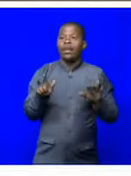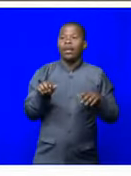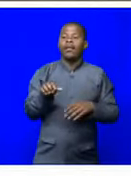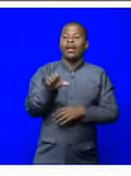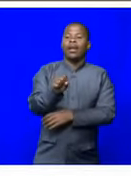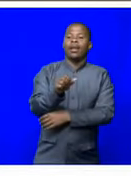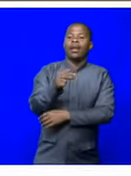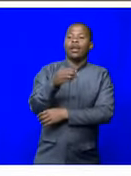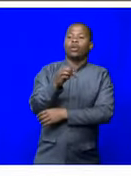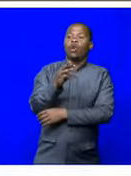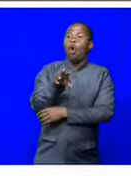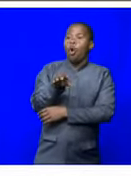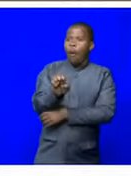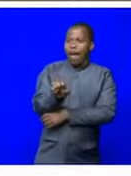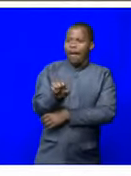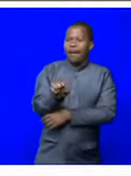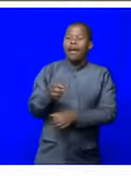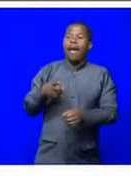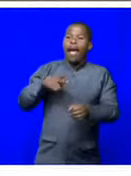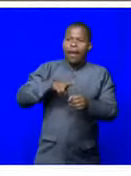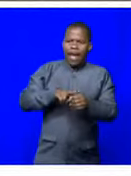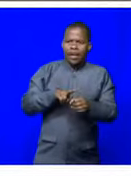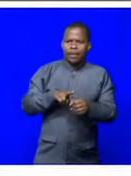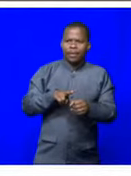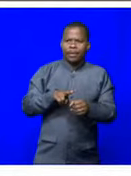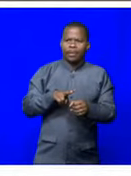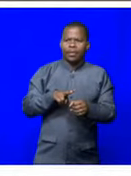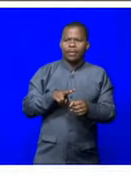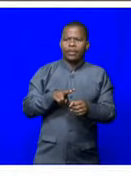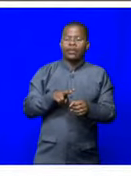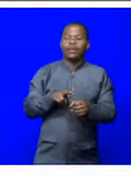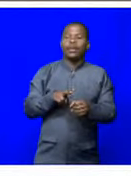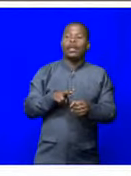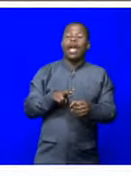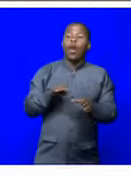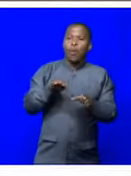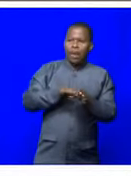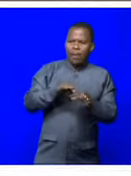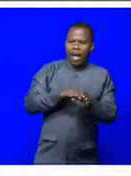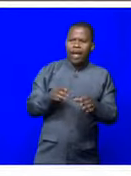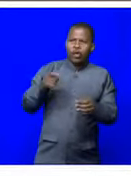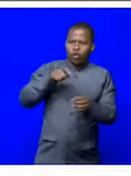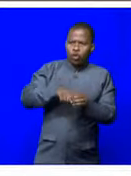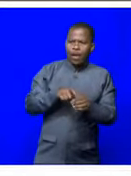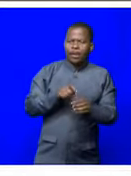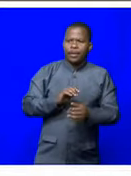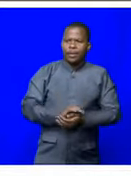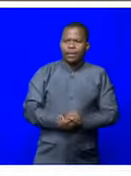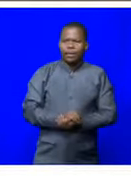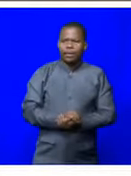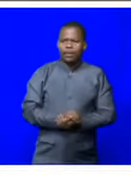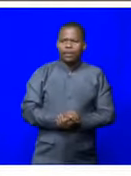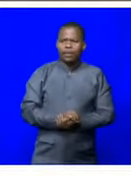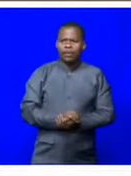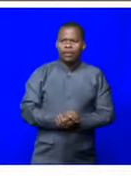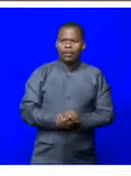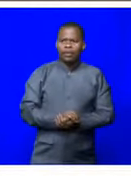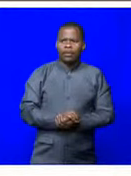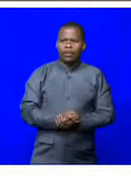losevile naye njengashemene kuleli bandla uyabuya kuleli bandla uchuba wona umsebenti babe Mashome from